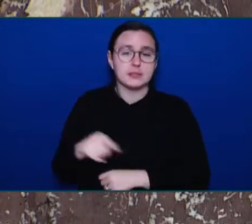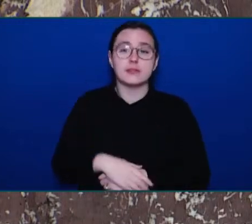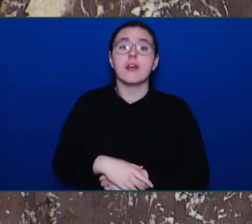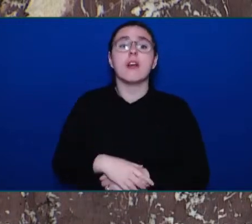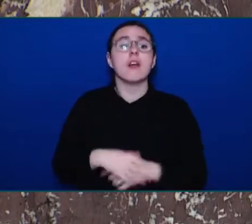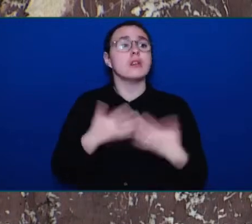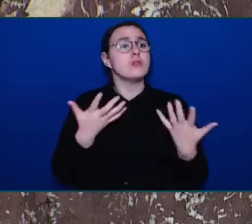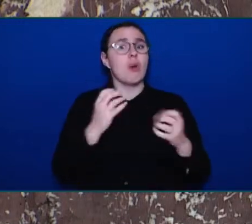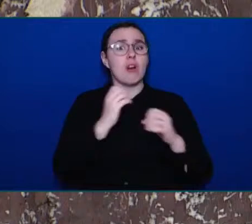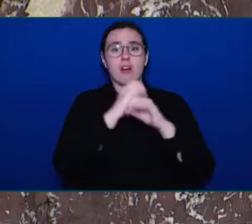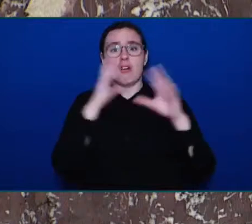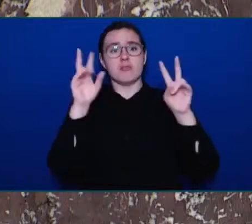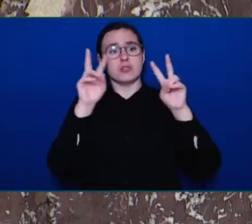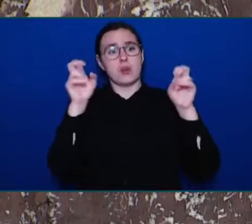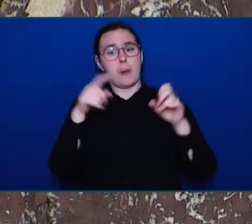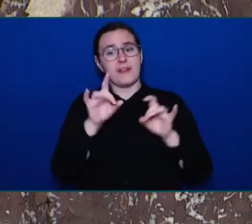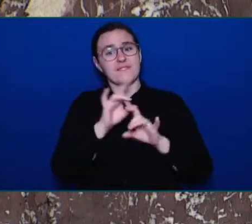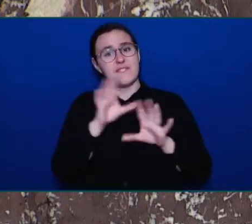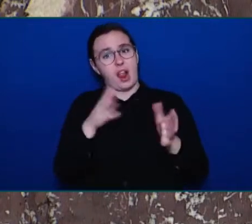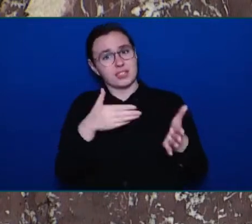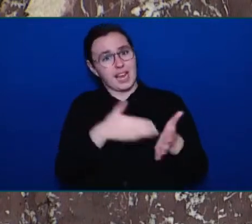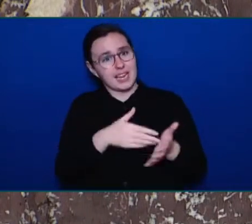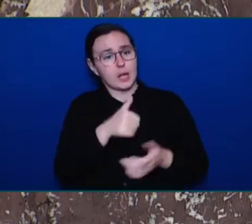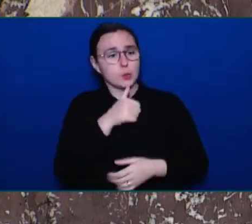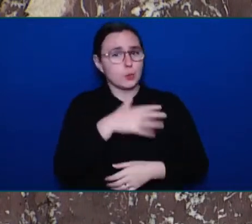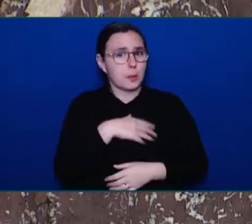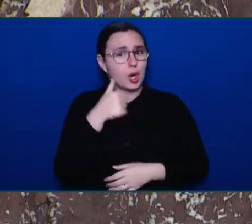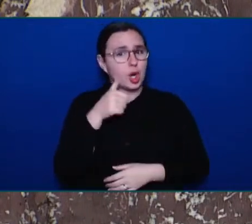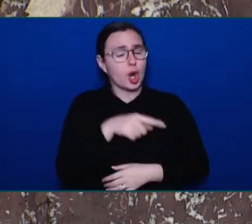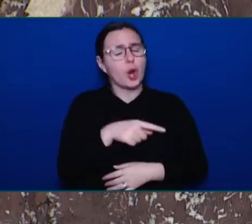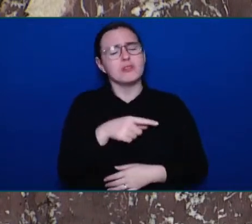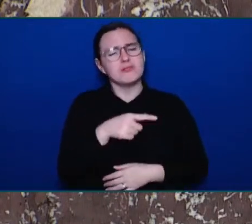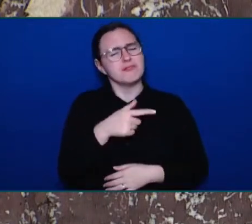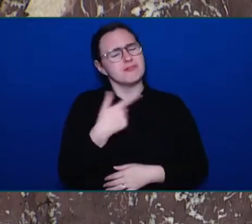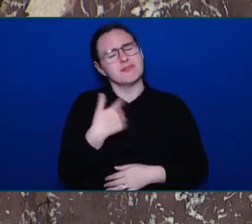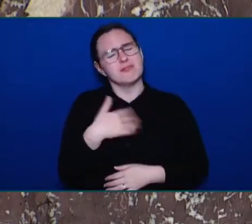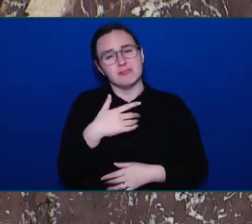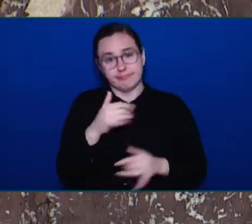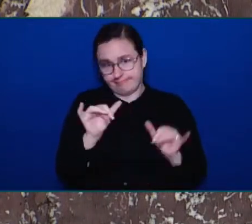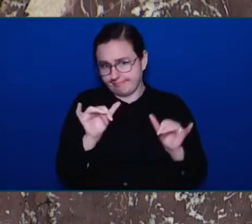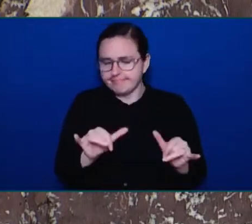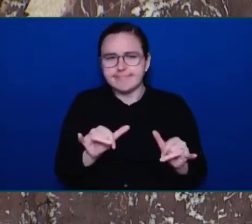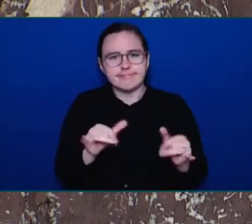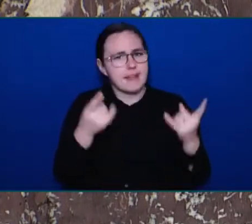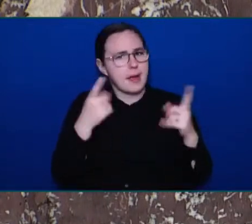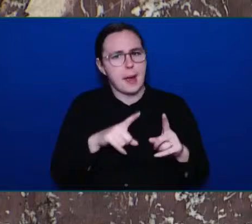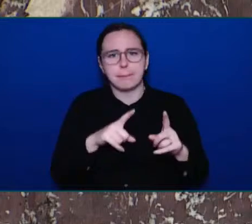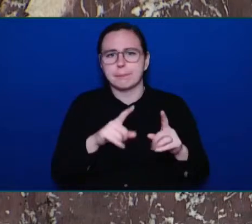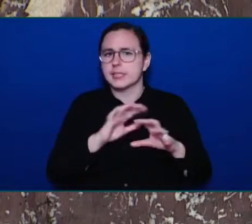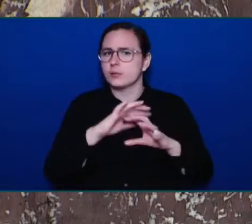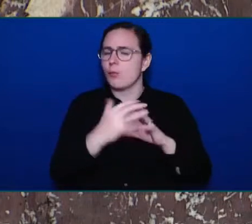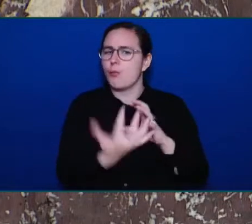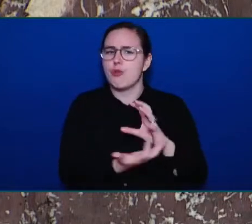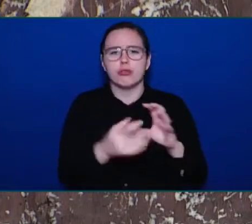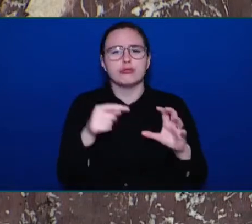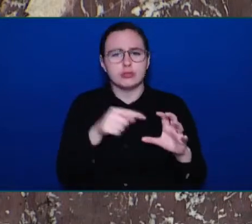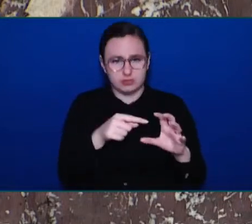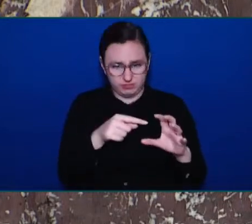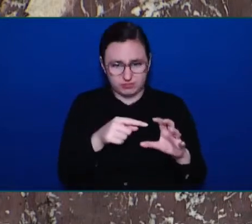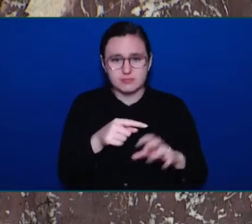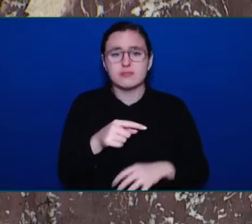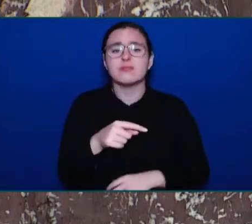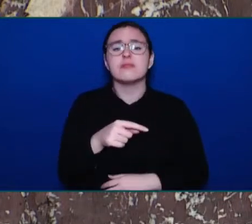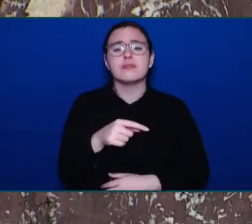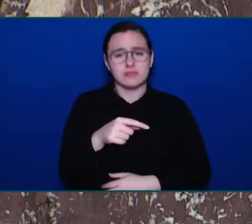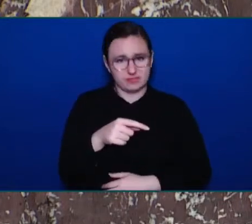To date, only 2 of 3 countries have outlawed domestic violence, while 37 countries worldwide